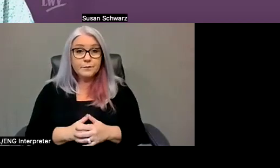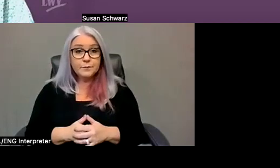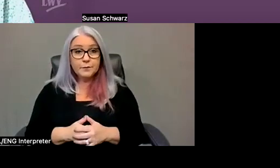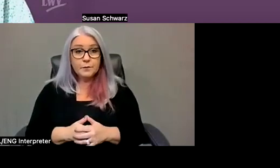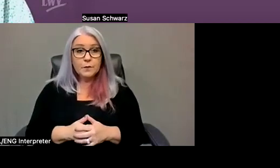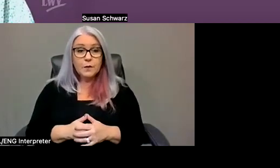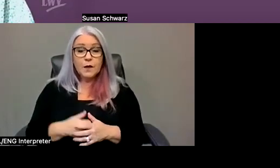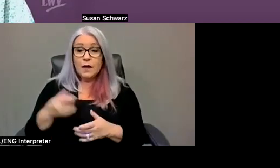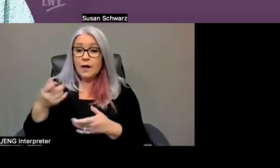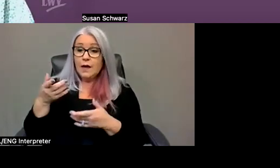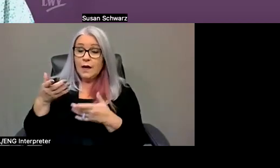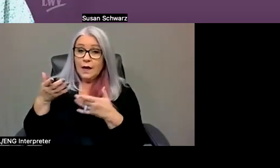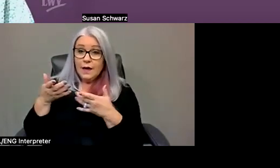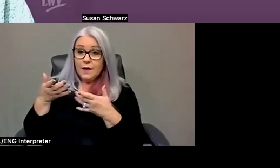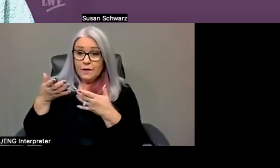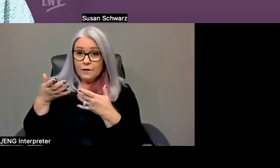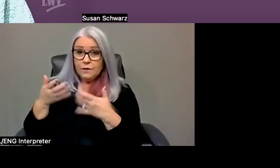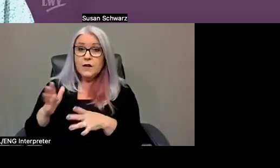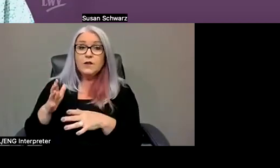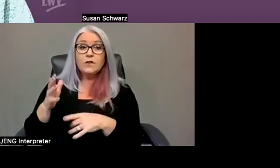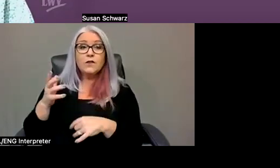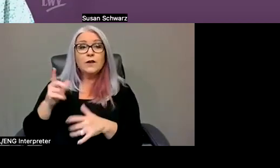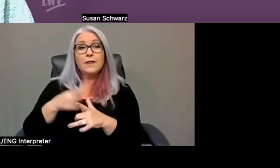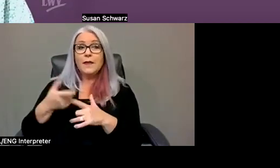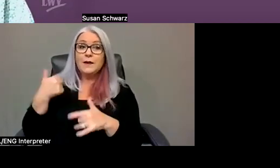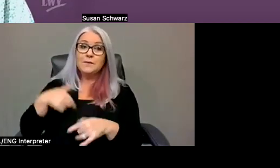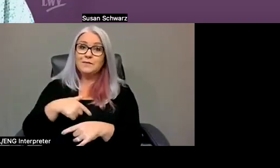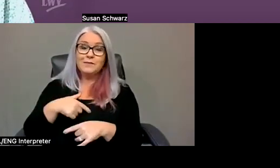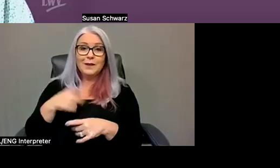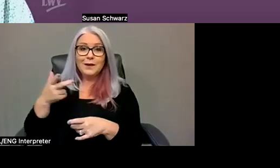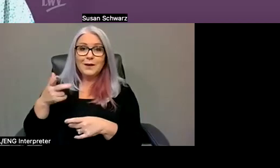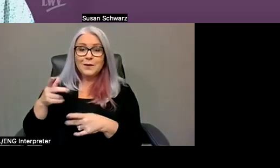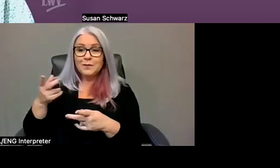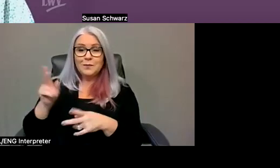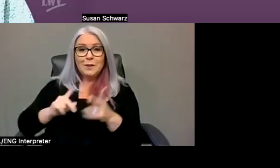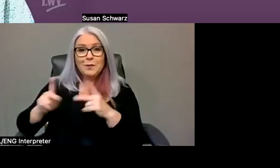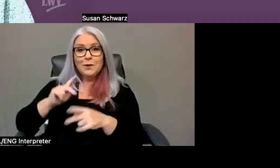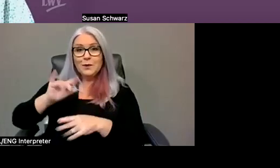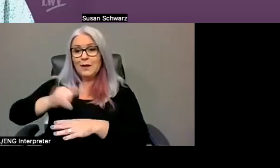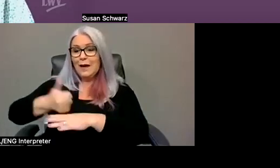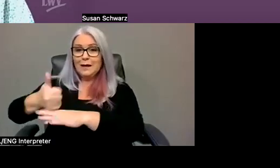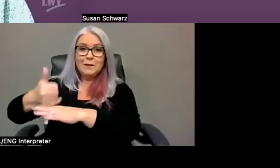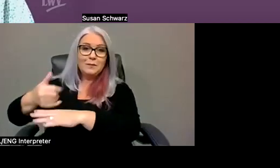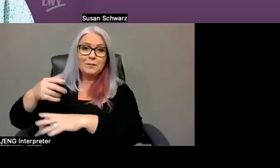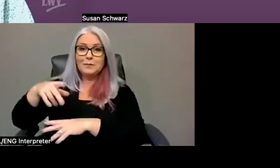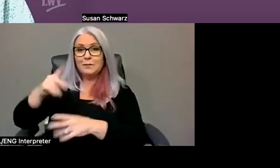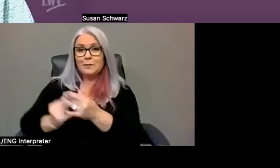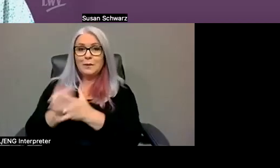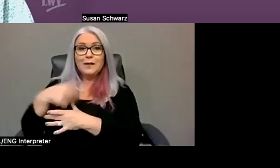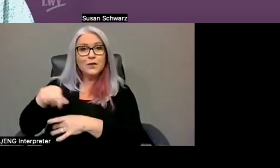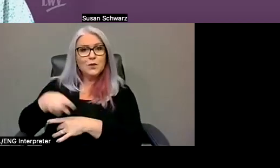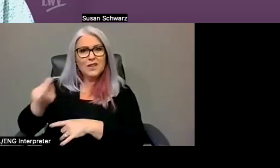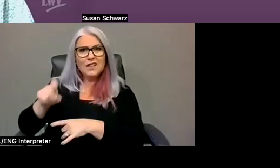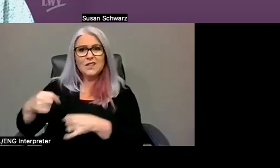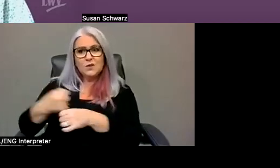was done, the tenant put planters there, and we had to go down and fight her in court to make her move